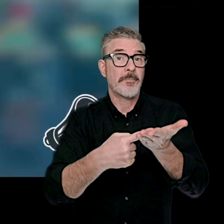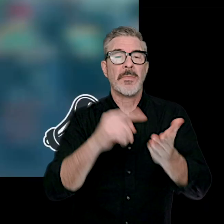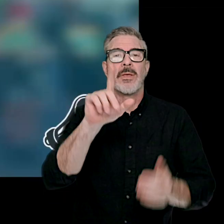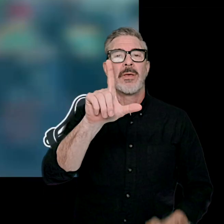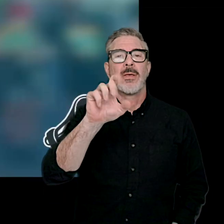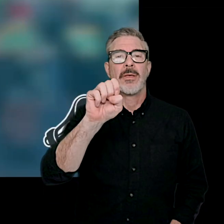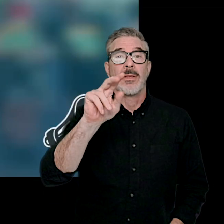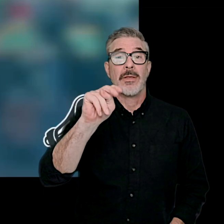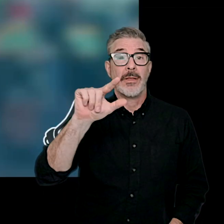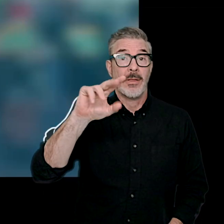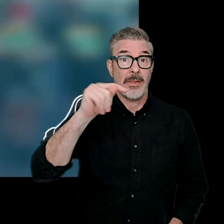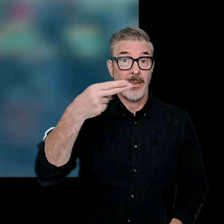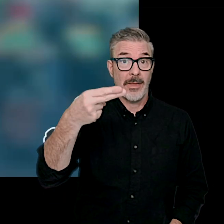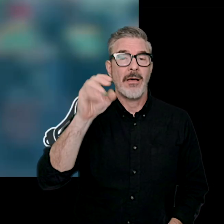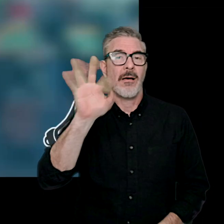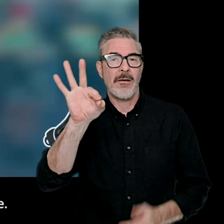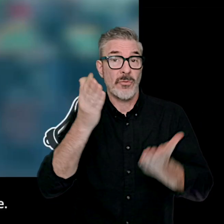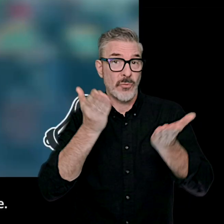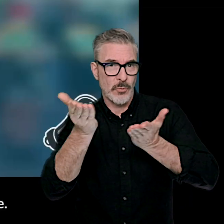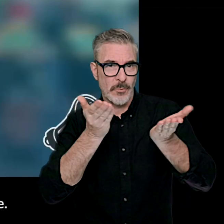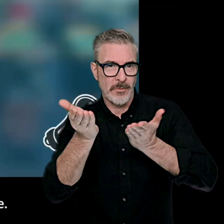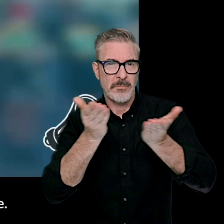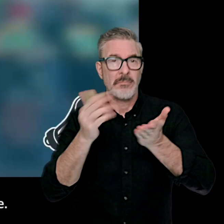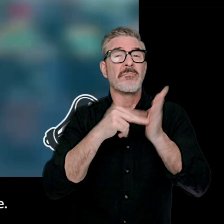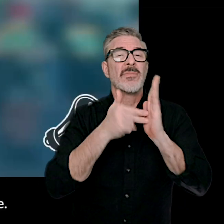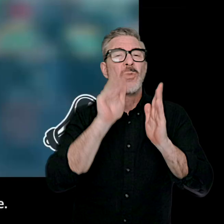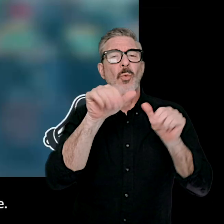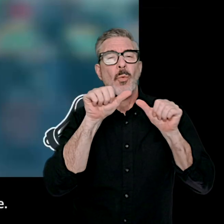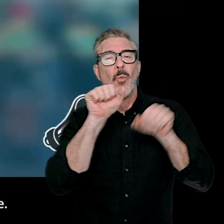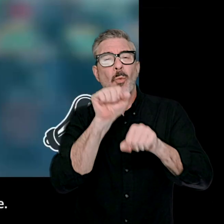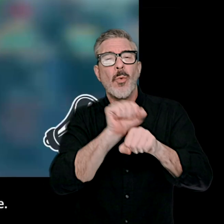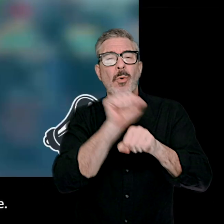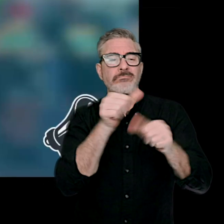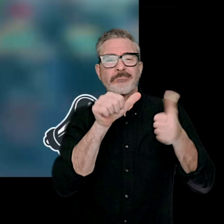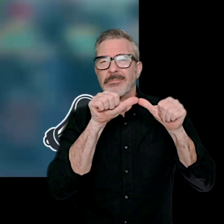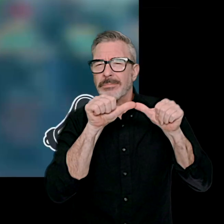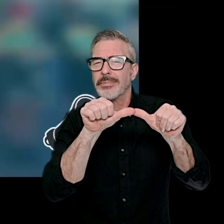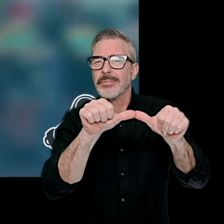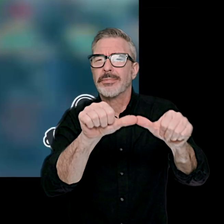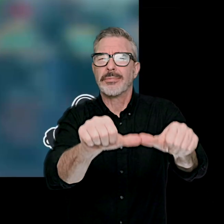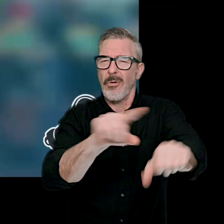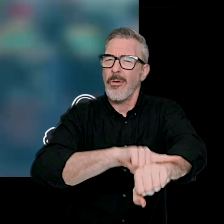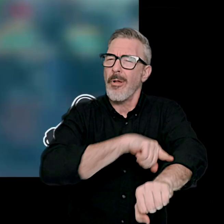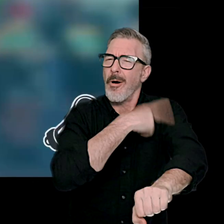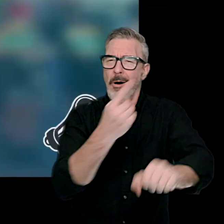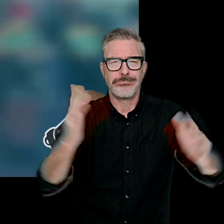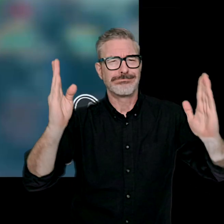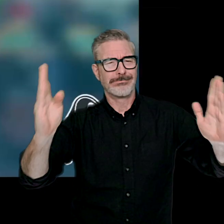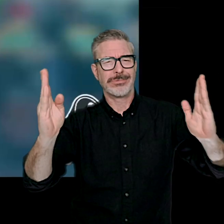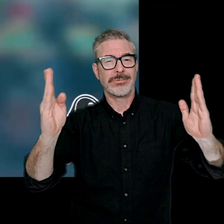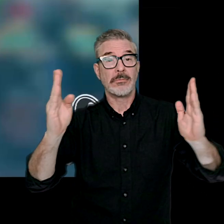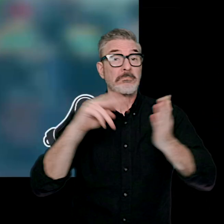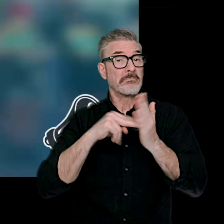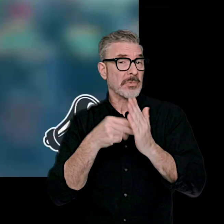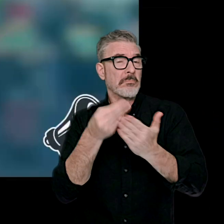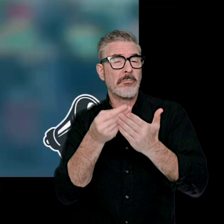The sixth right that's important for you to know is compensation for length of service. And what this means is